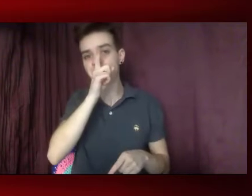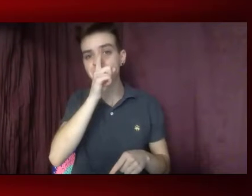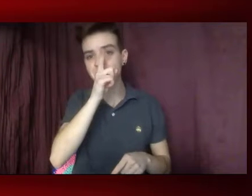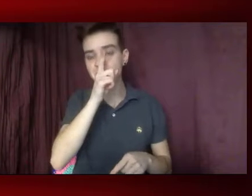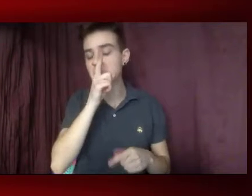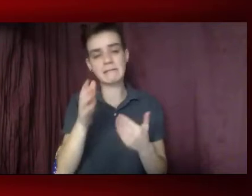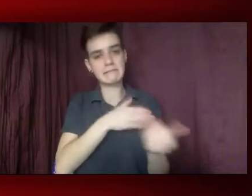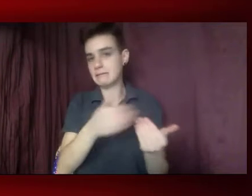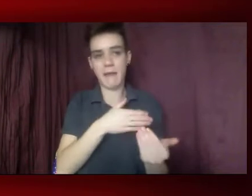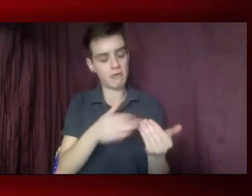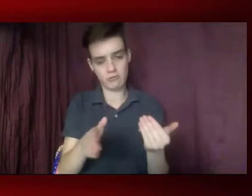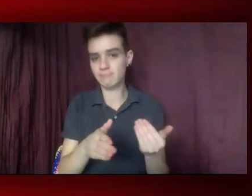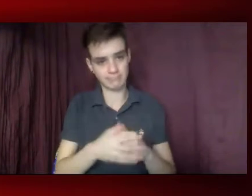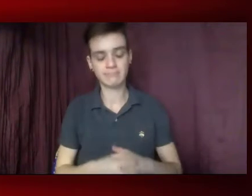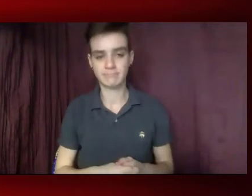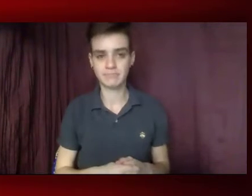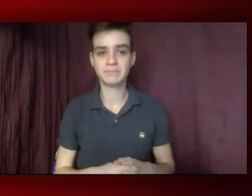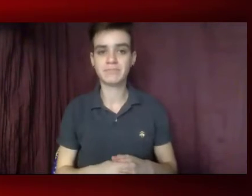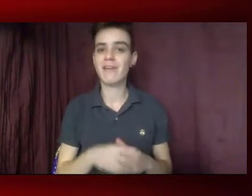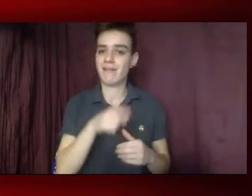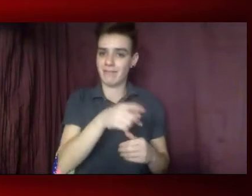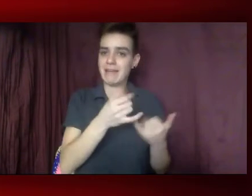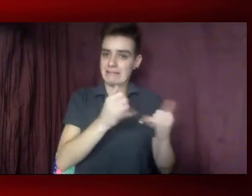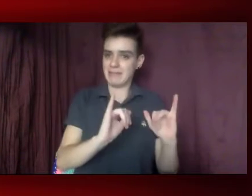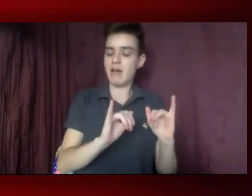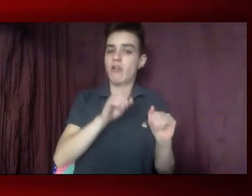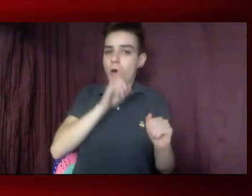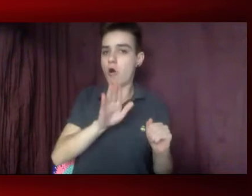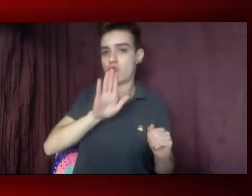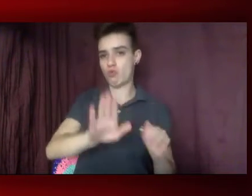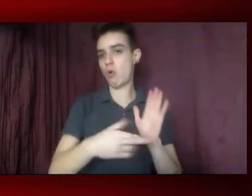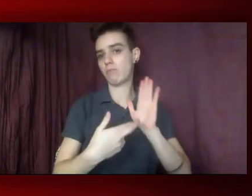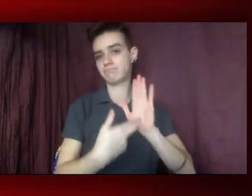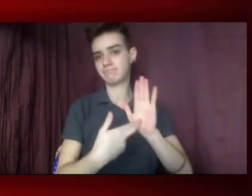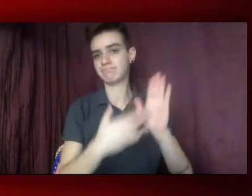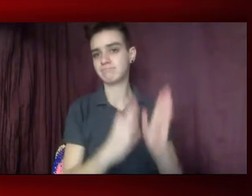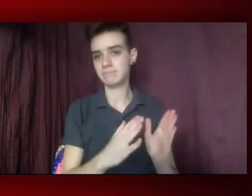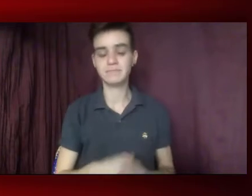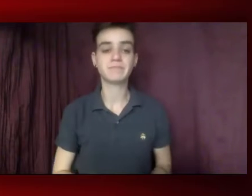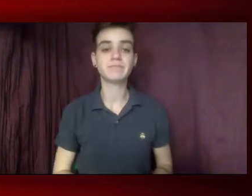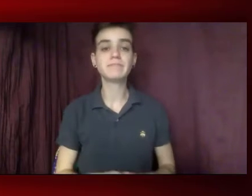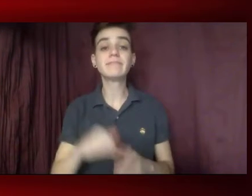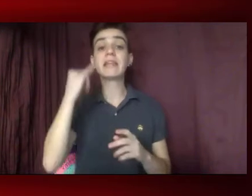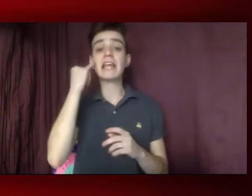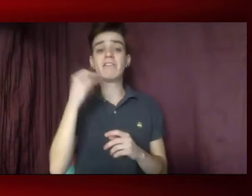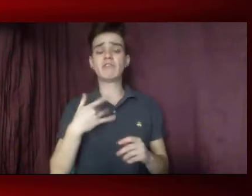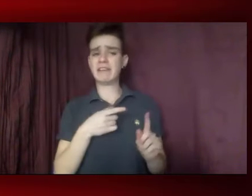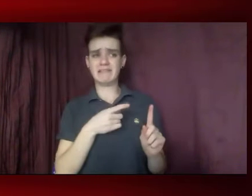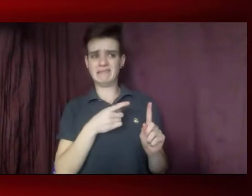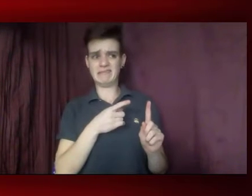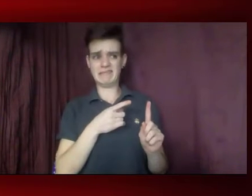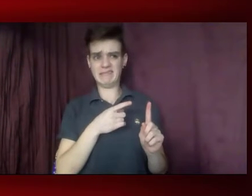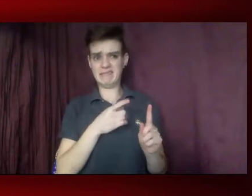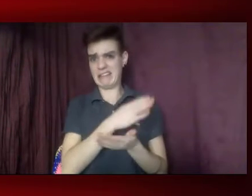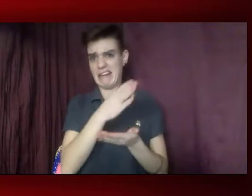to do anything about it. They still represent you. If you feel that you might not vote for this person in the next